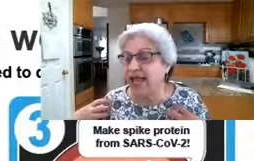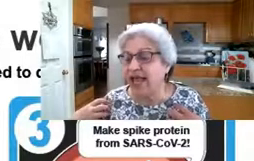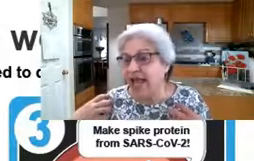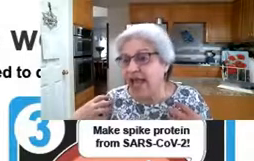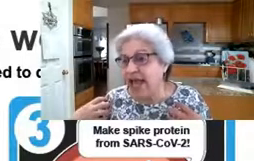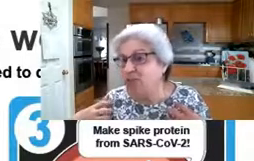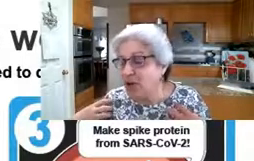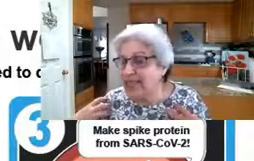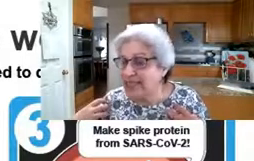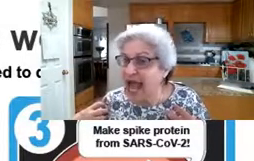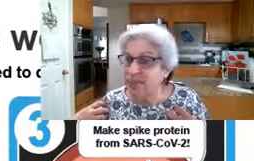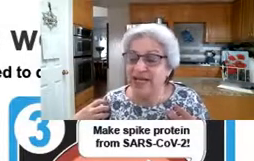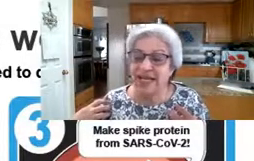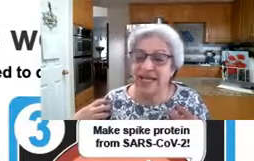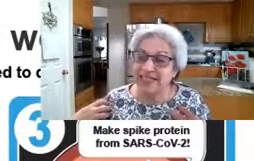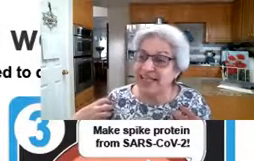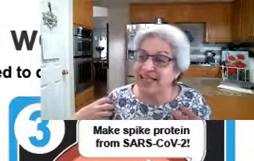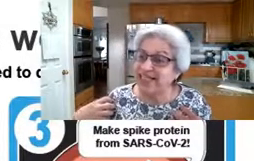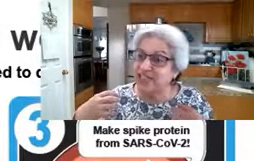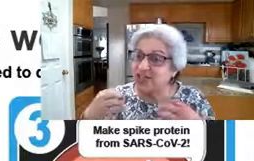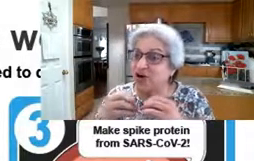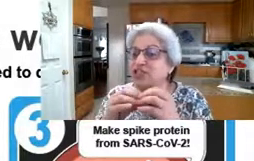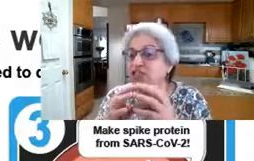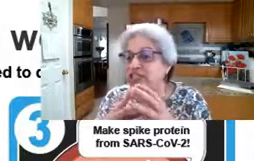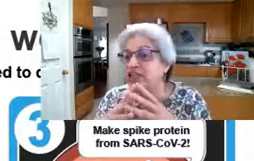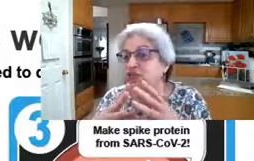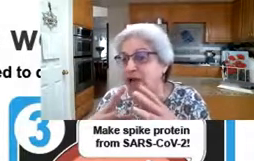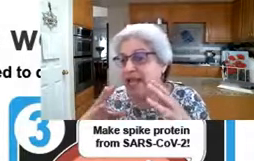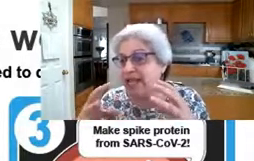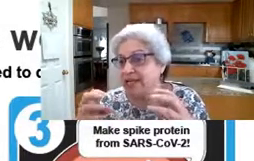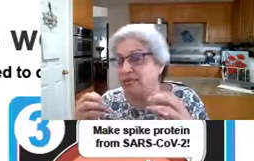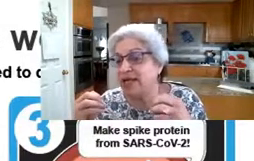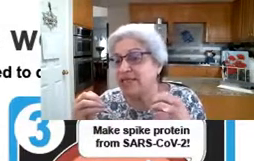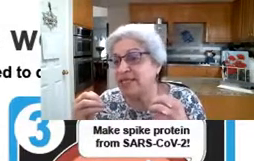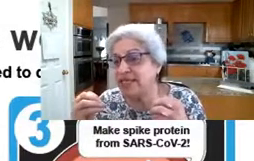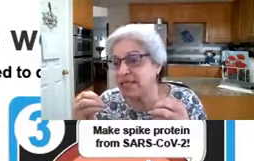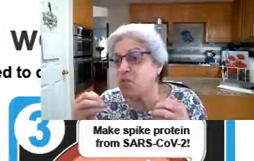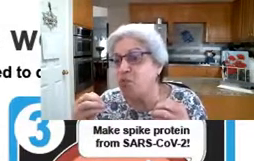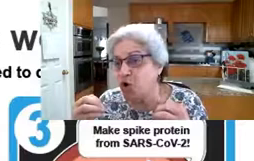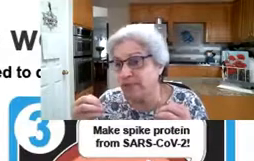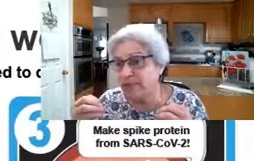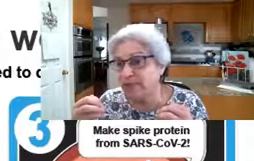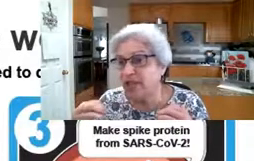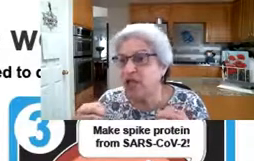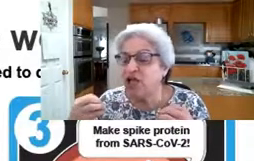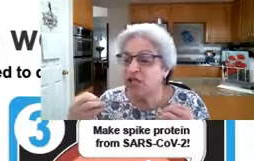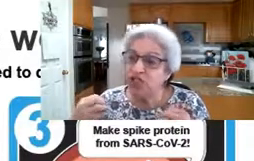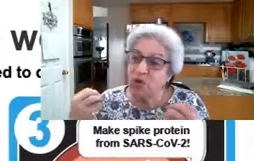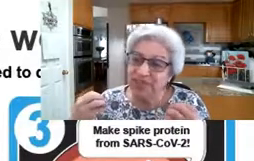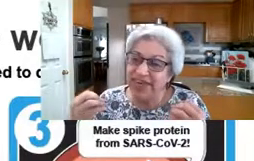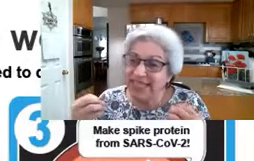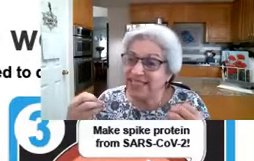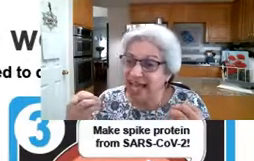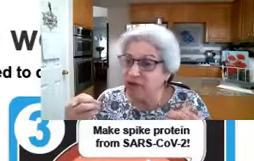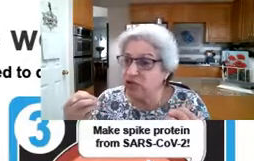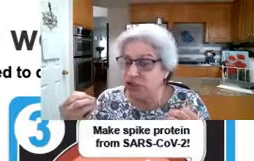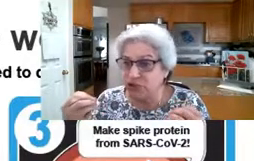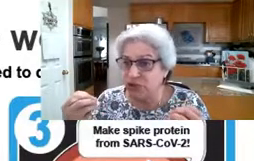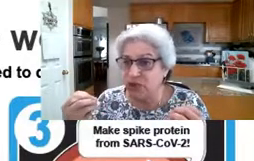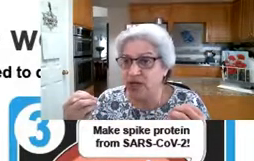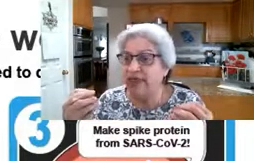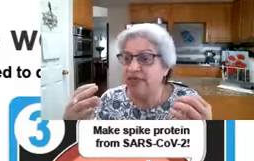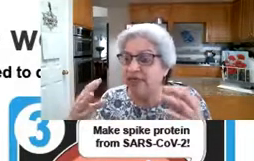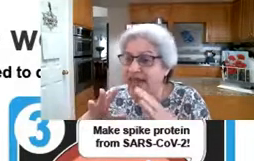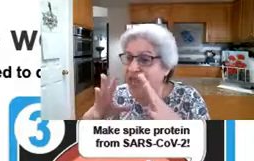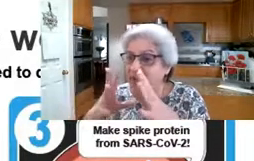body. And what is happening is that it starts to degrade because it gets warm. So within a day or